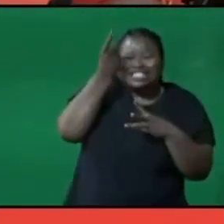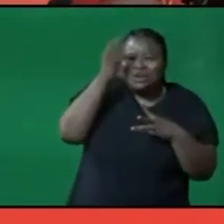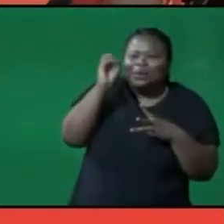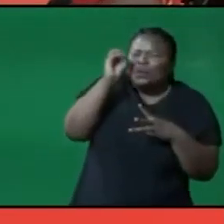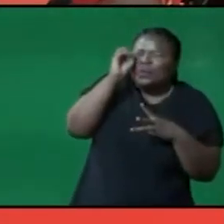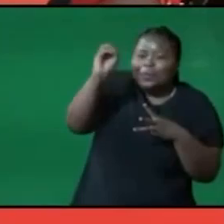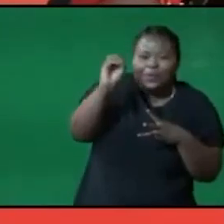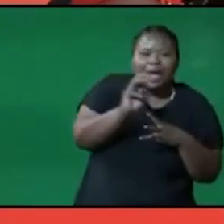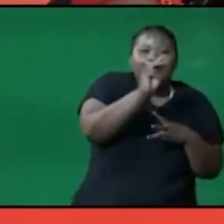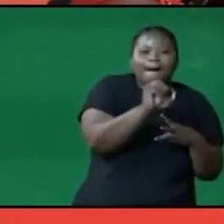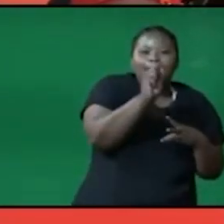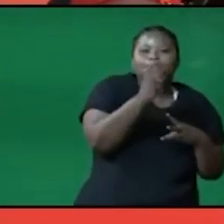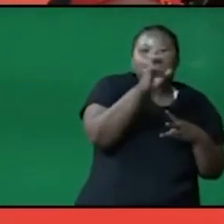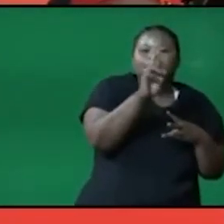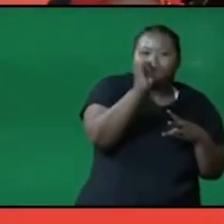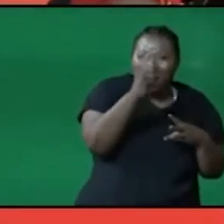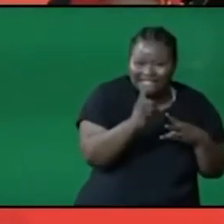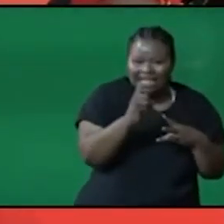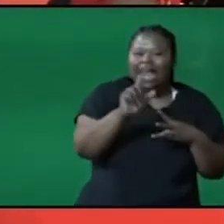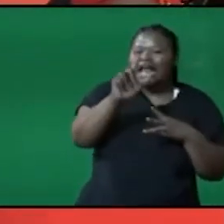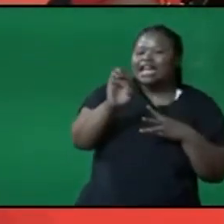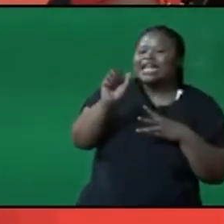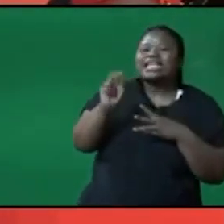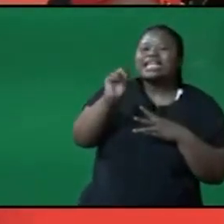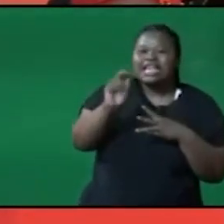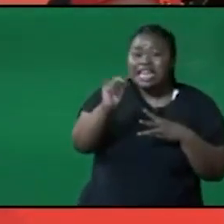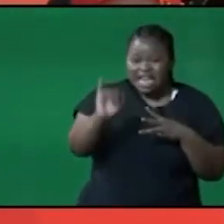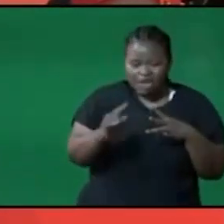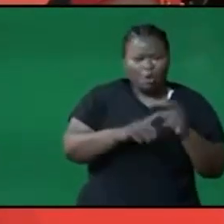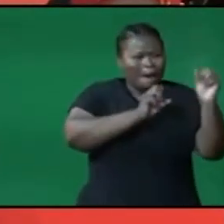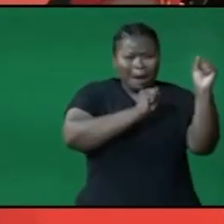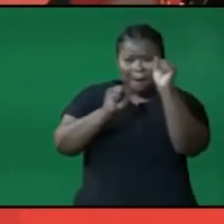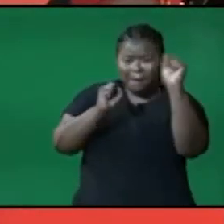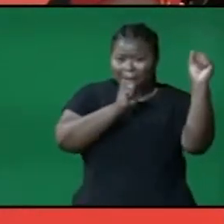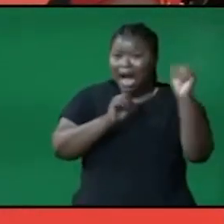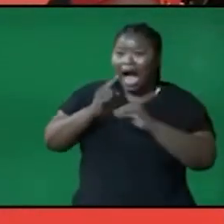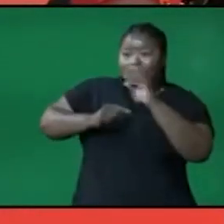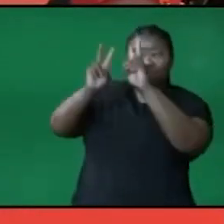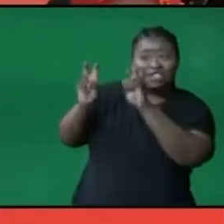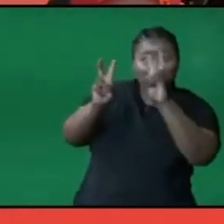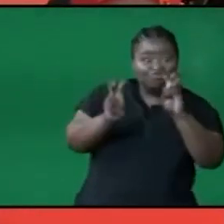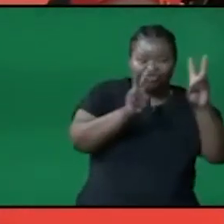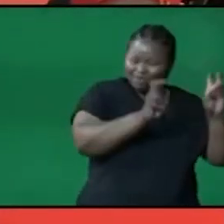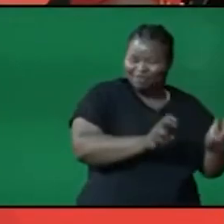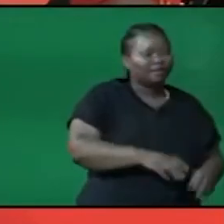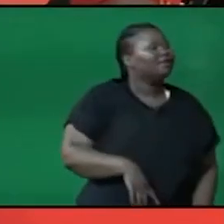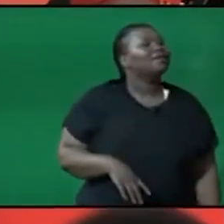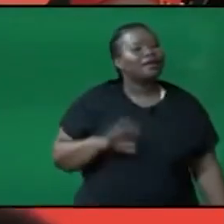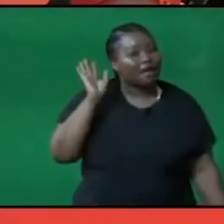of Marx, Lenin, and Fanon. And to speak to them for a long time about such issues, it will be